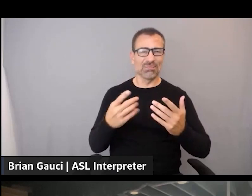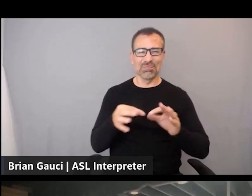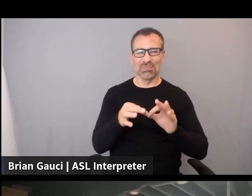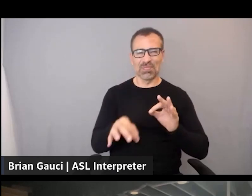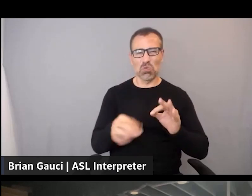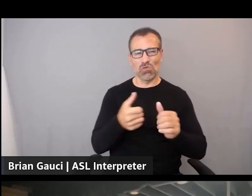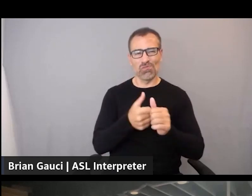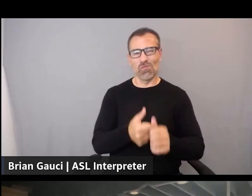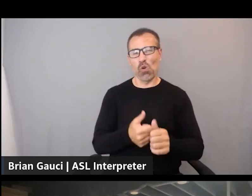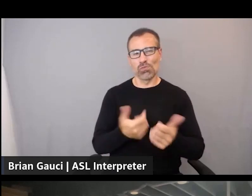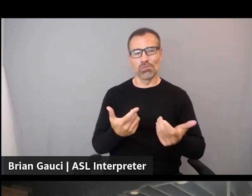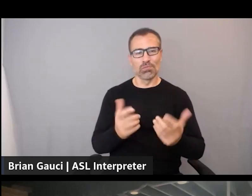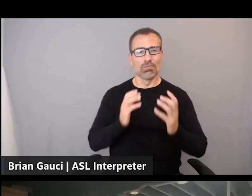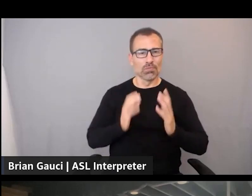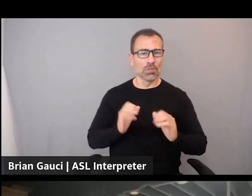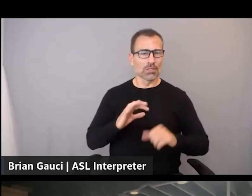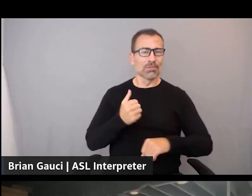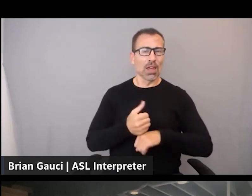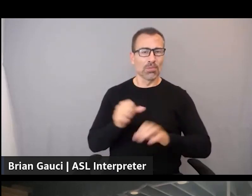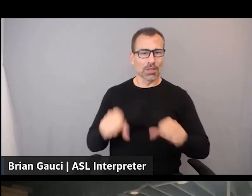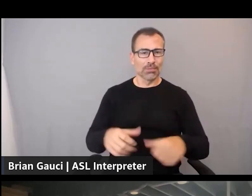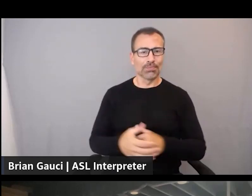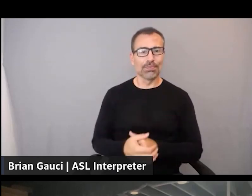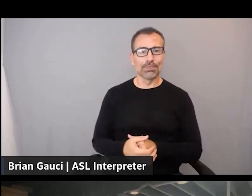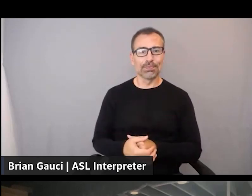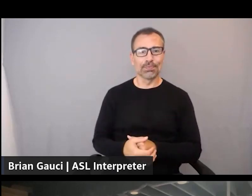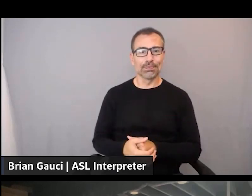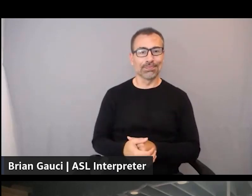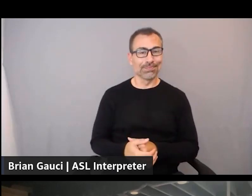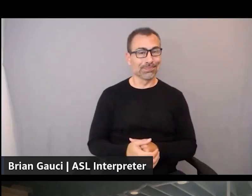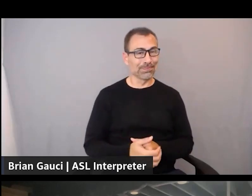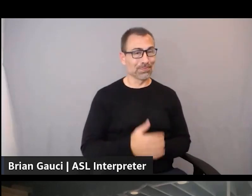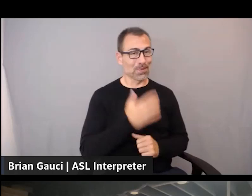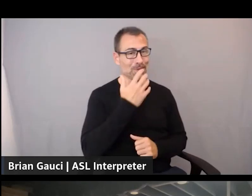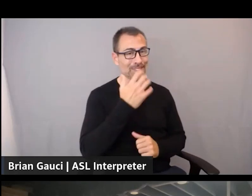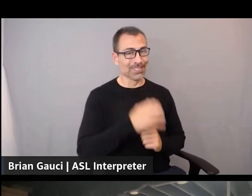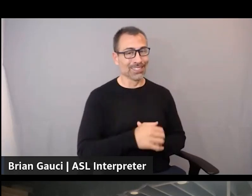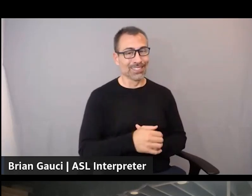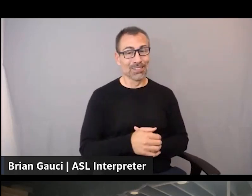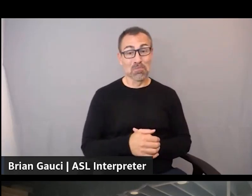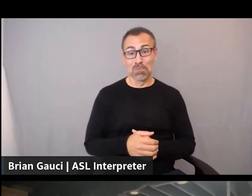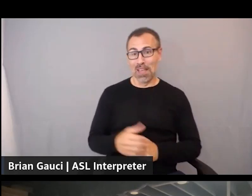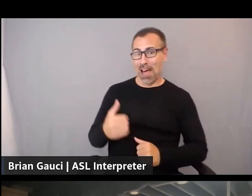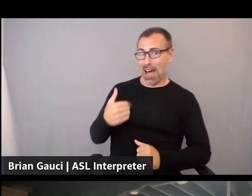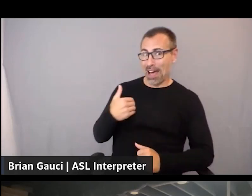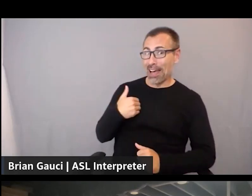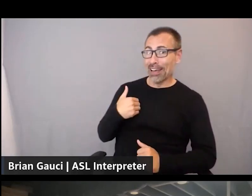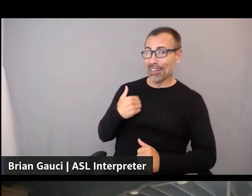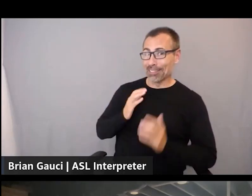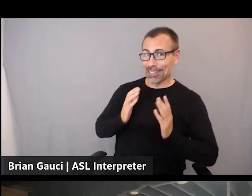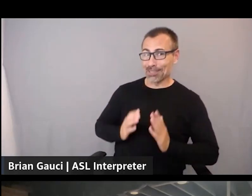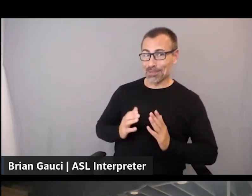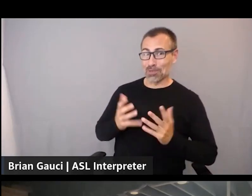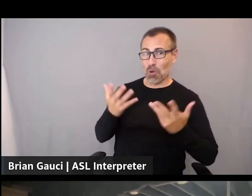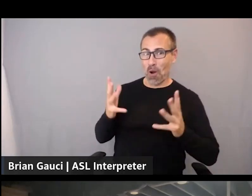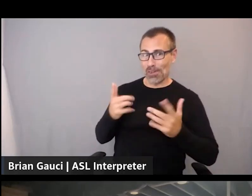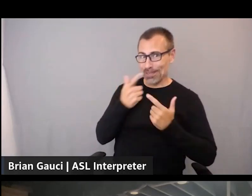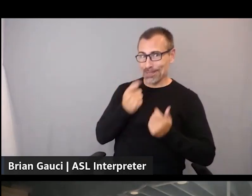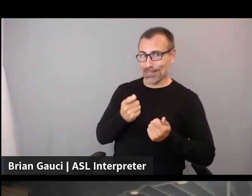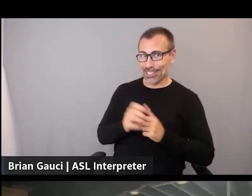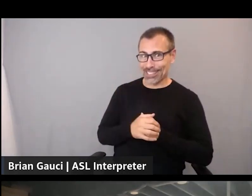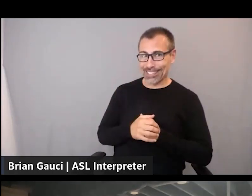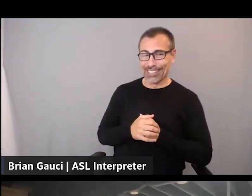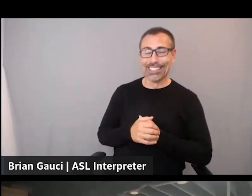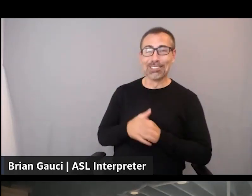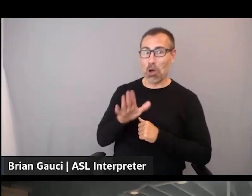can set it up. Awesome. Awesome. I have some customers that are going to be interested in this already. So I'm happy